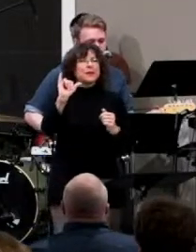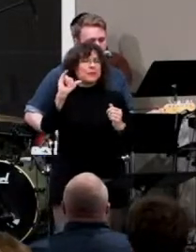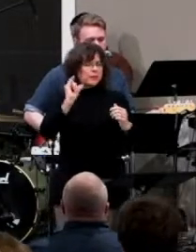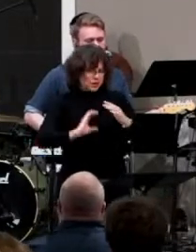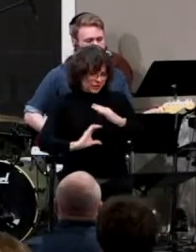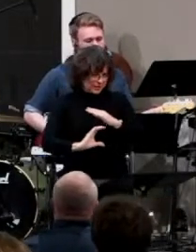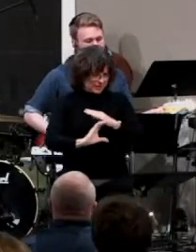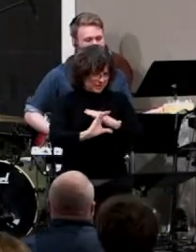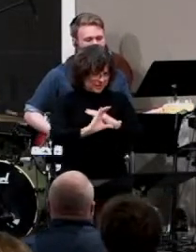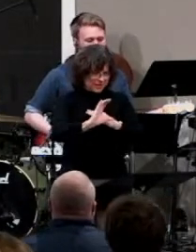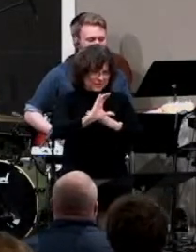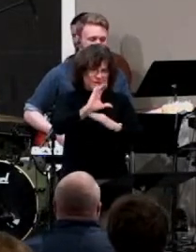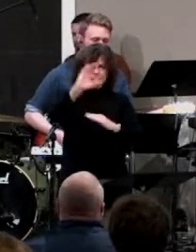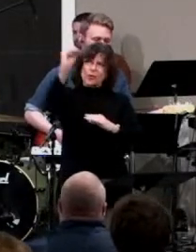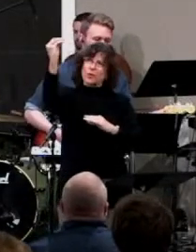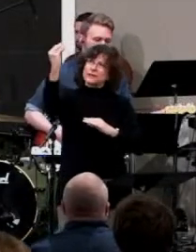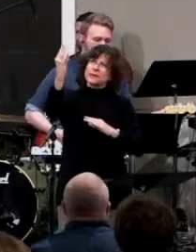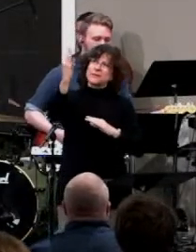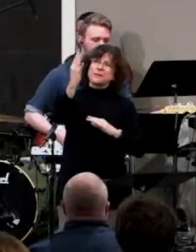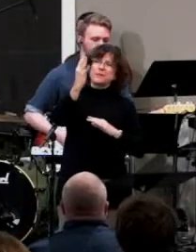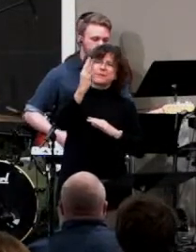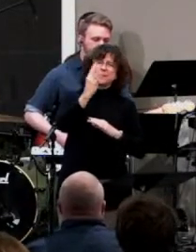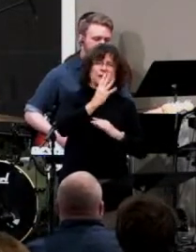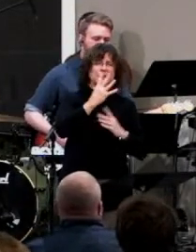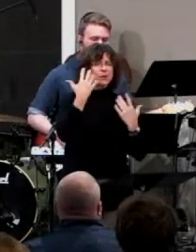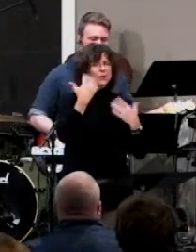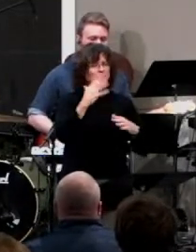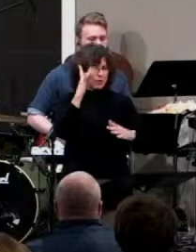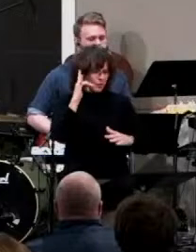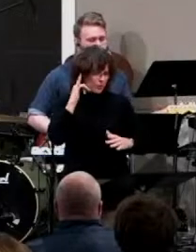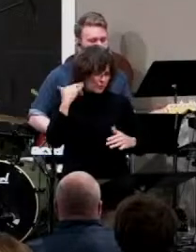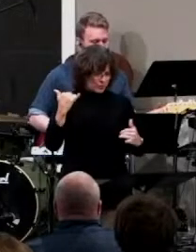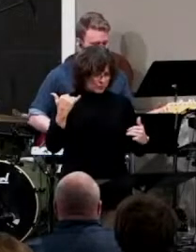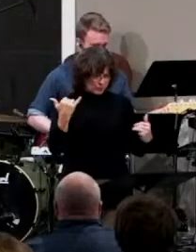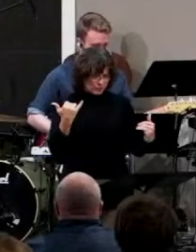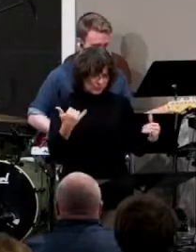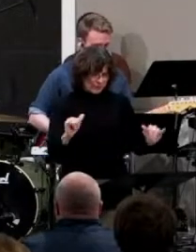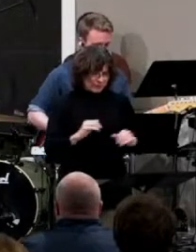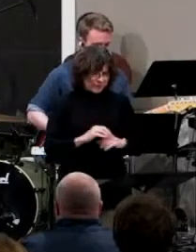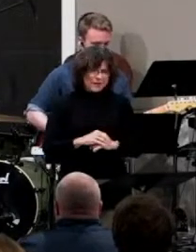Thou burning sun with golden beam,